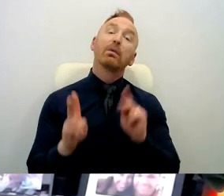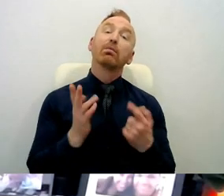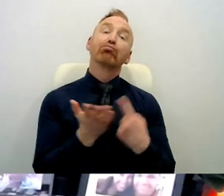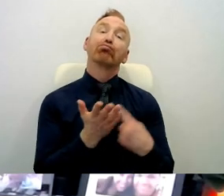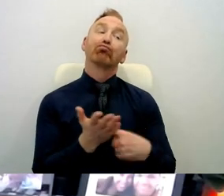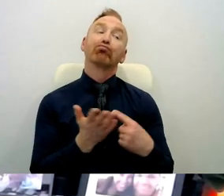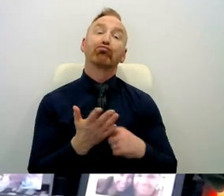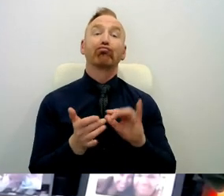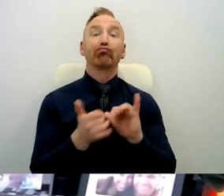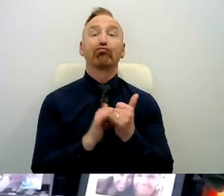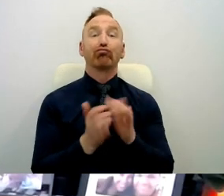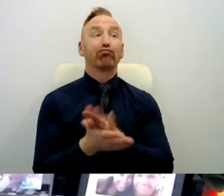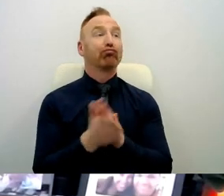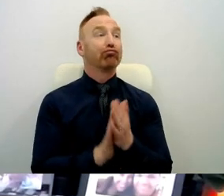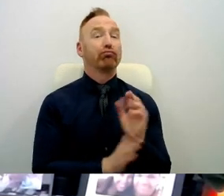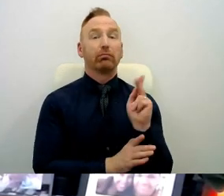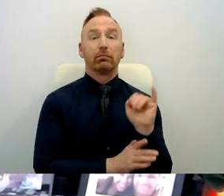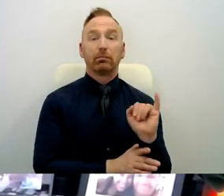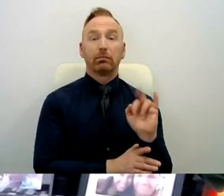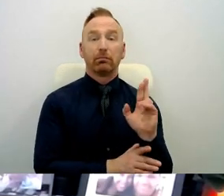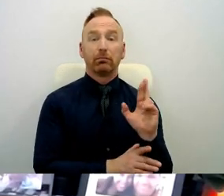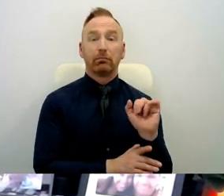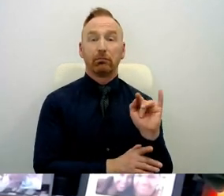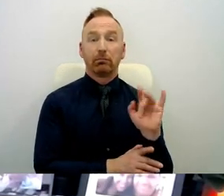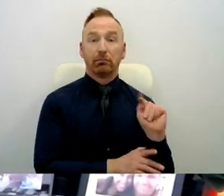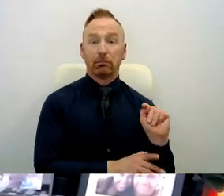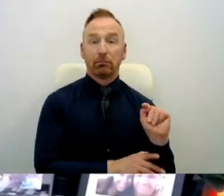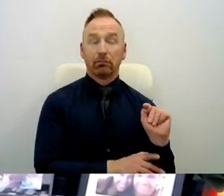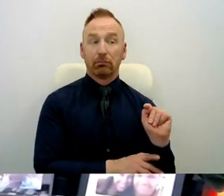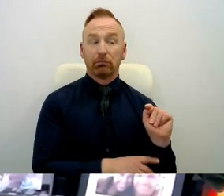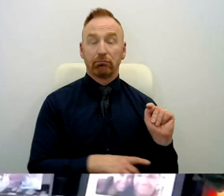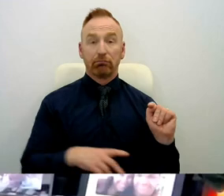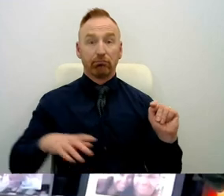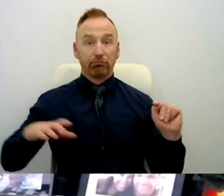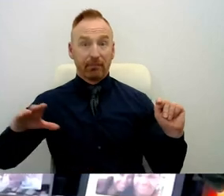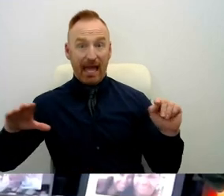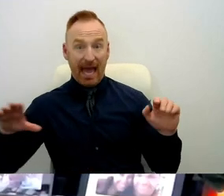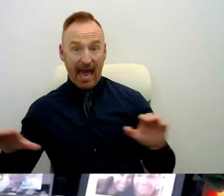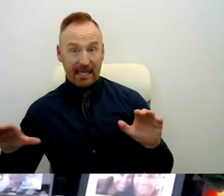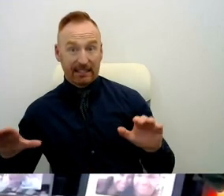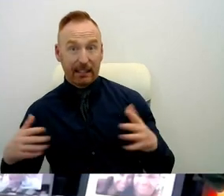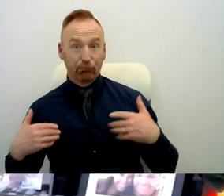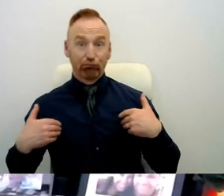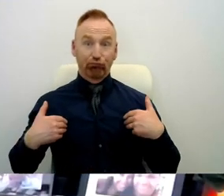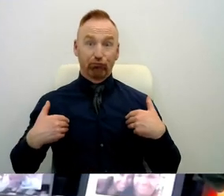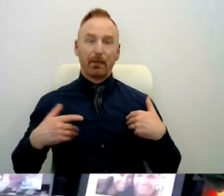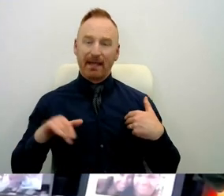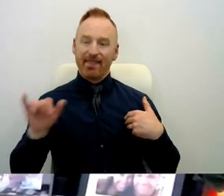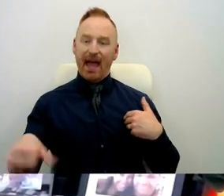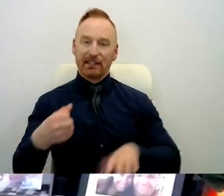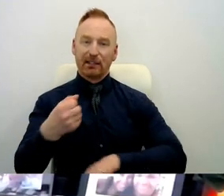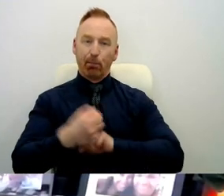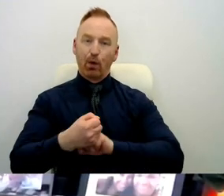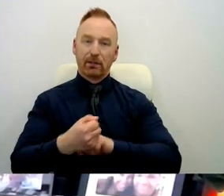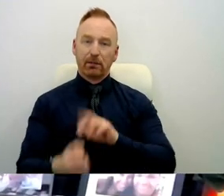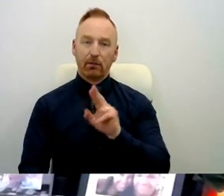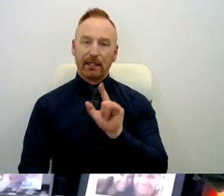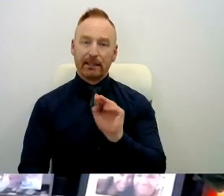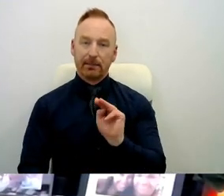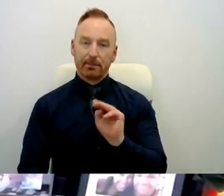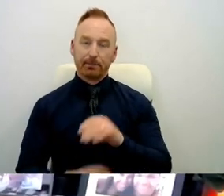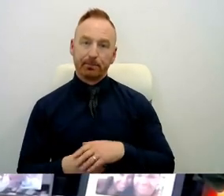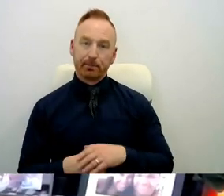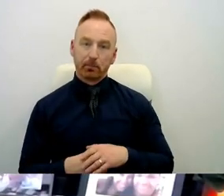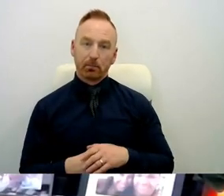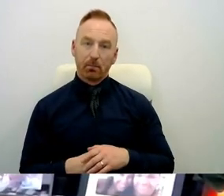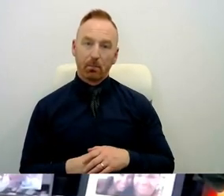about what do you do to be an anti-racist, not acting is supporting racism. So,